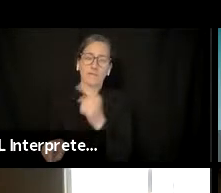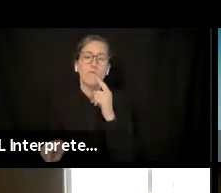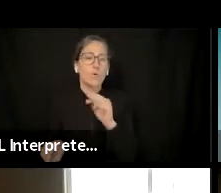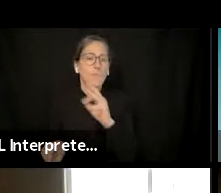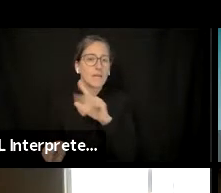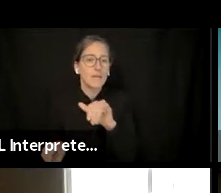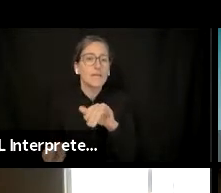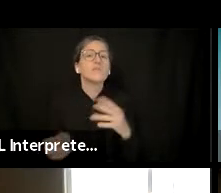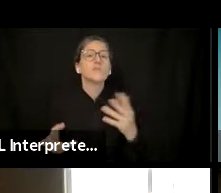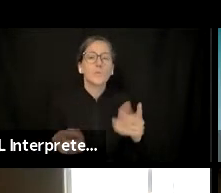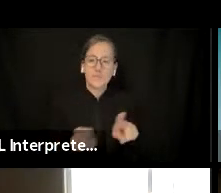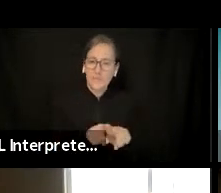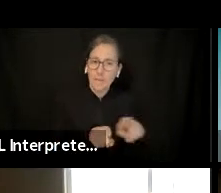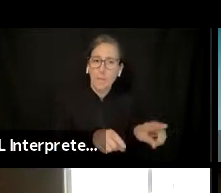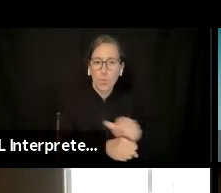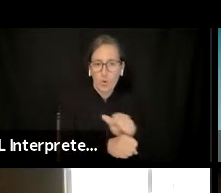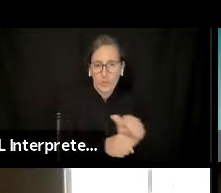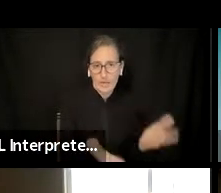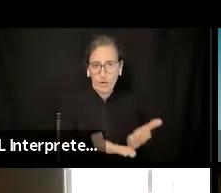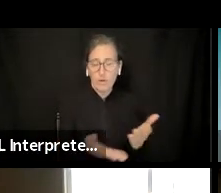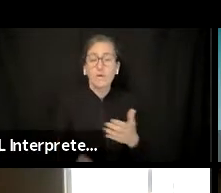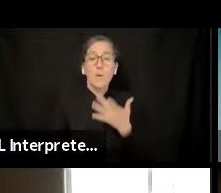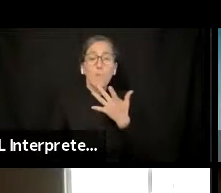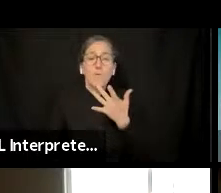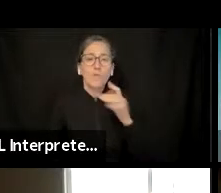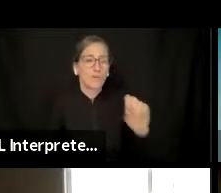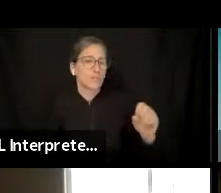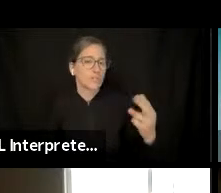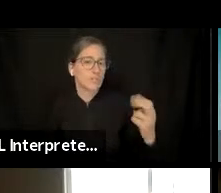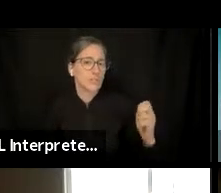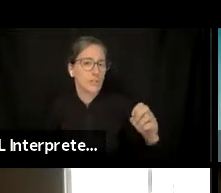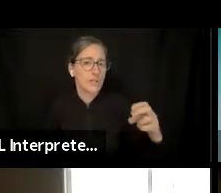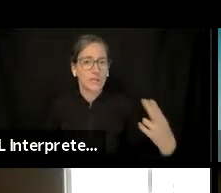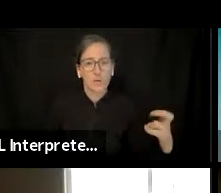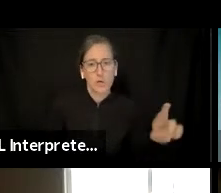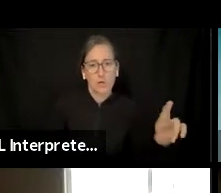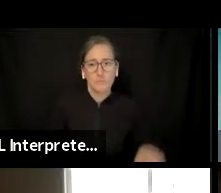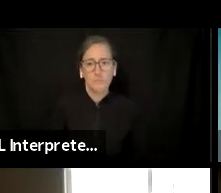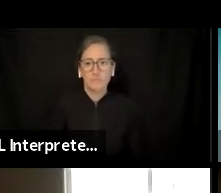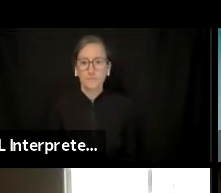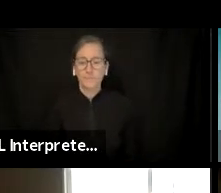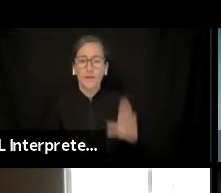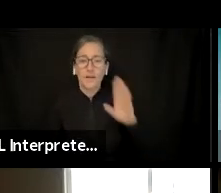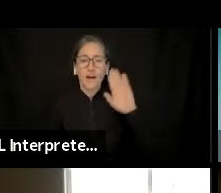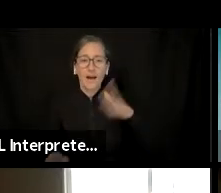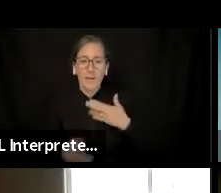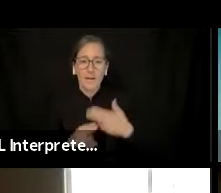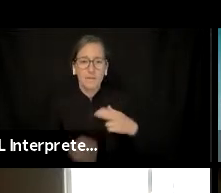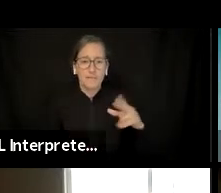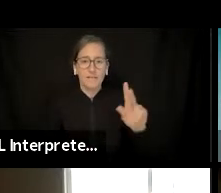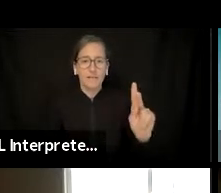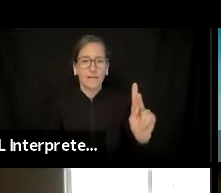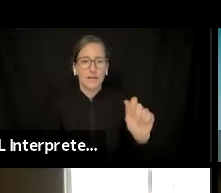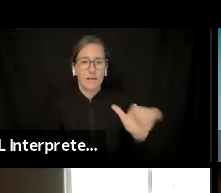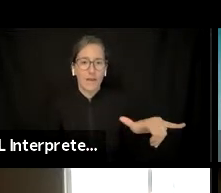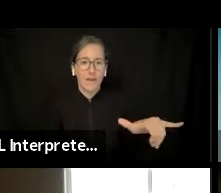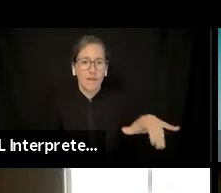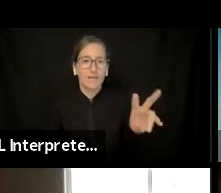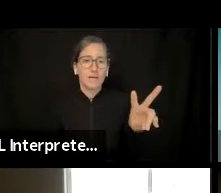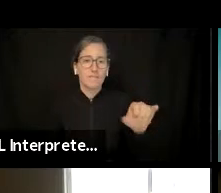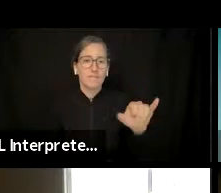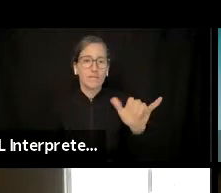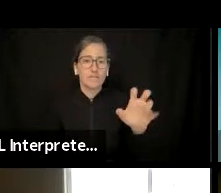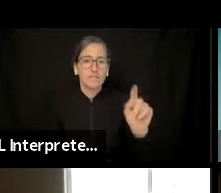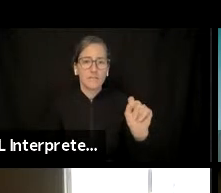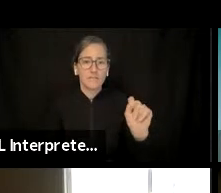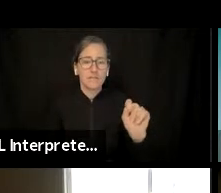Thank you, Melissa. Kay? Hi, my name is Vincent. I use they, them pronouns. my